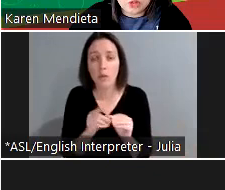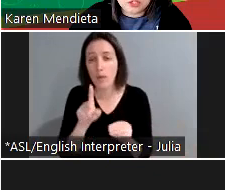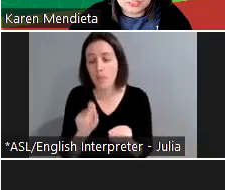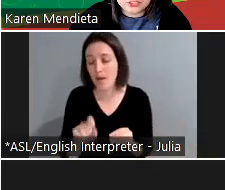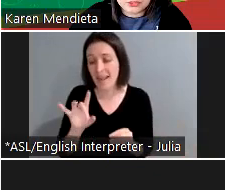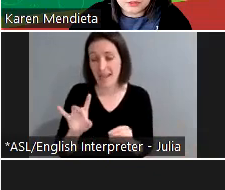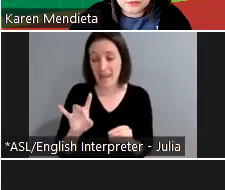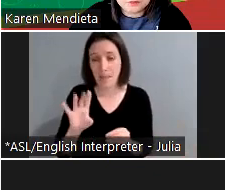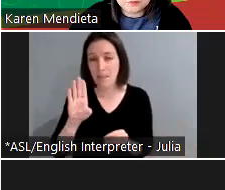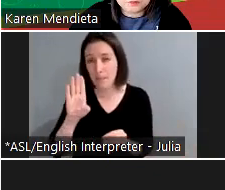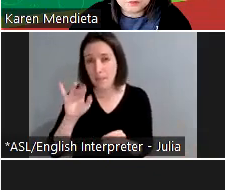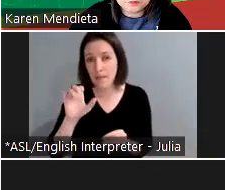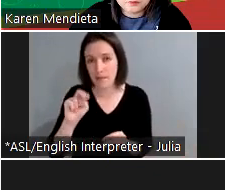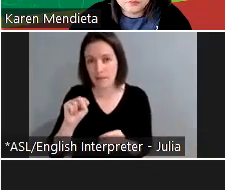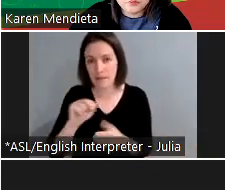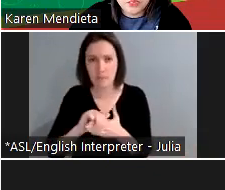benefit dollars issued.